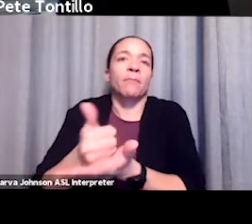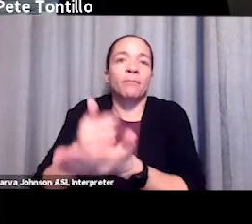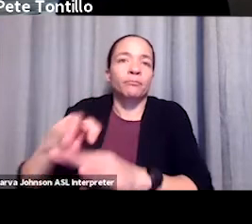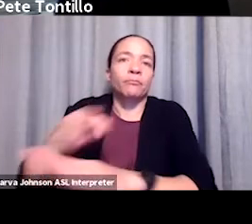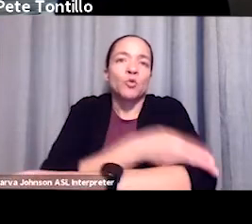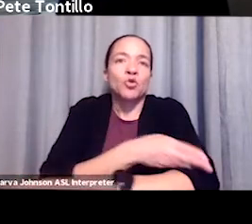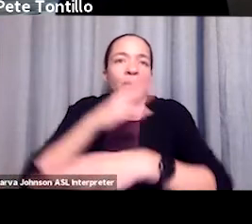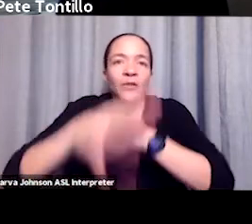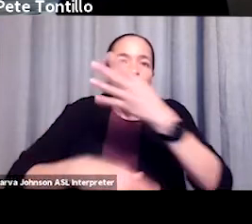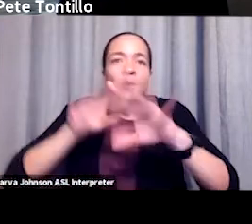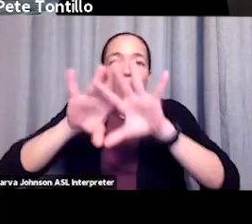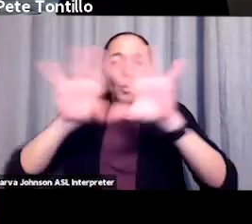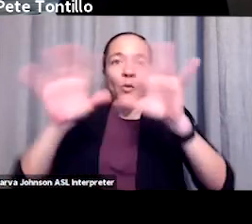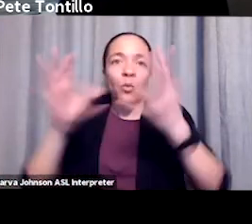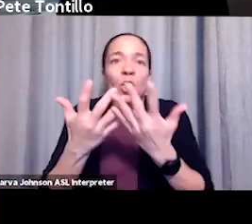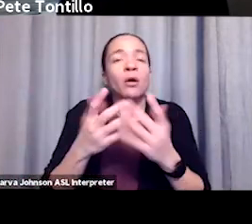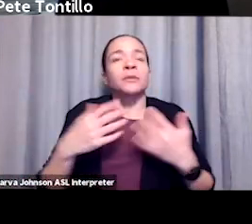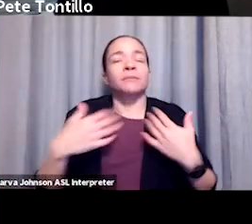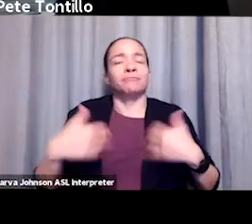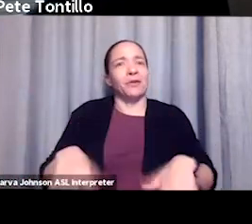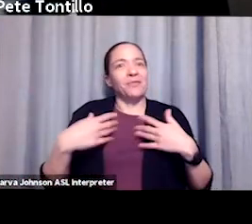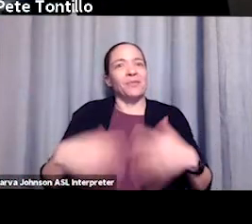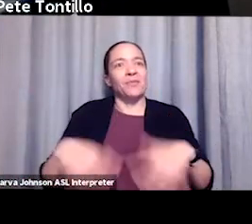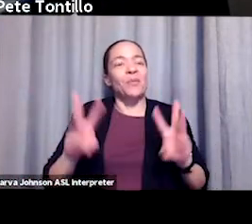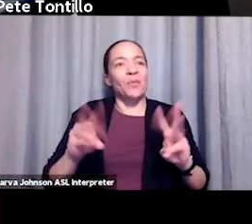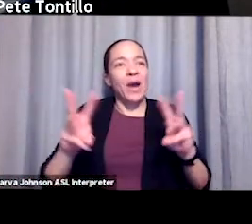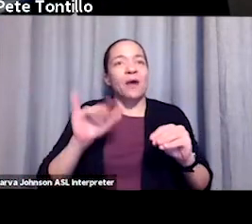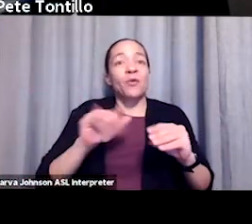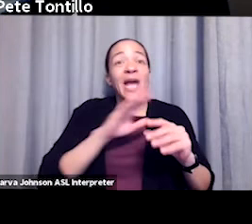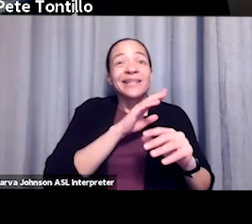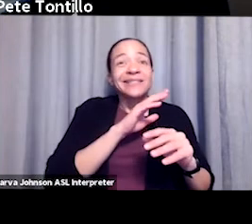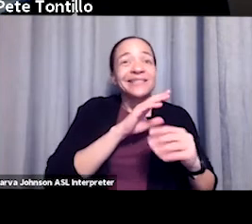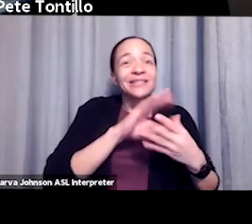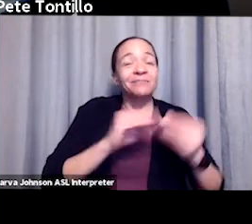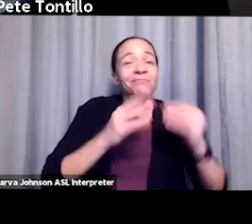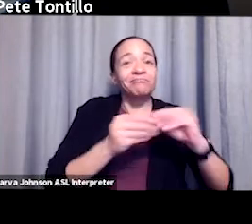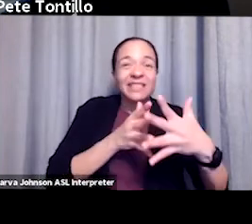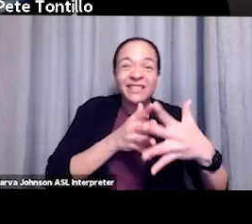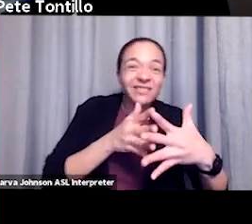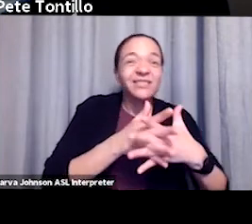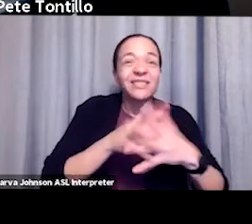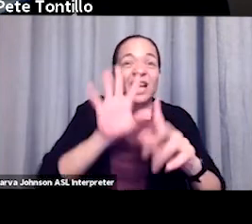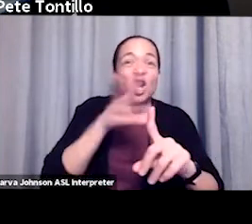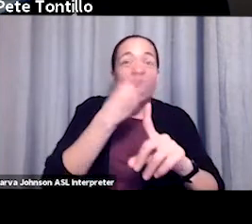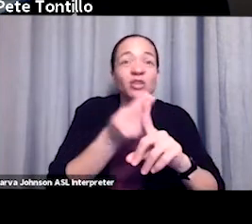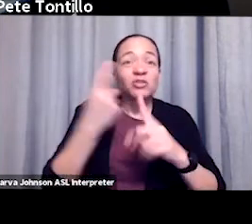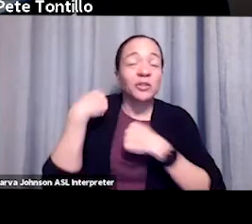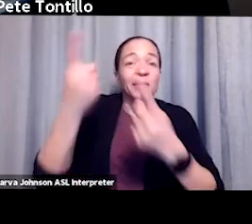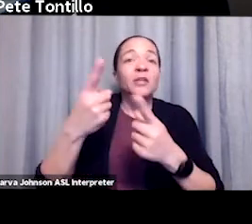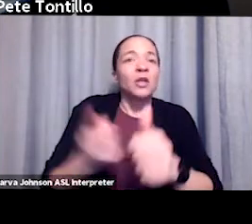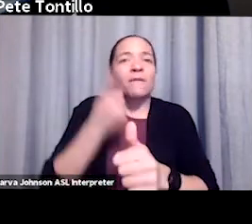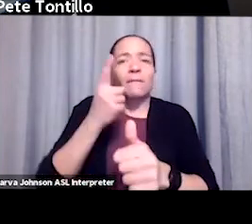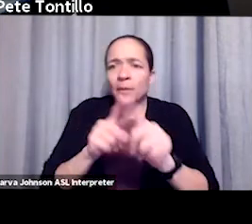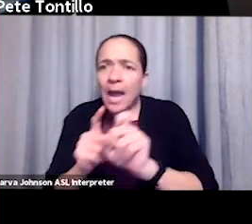this unanimity really stood out to us because this is the narrative that's been driven in the culture. So naturally, that's what first comes to mind for people when you ask them